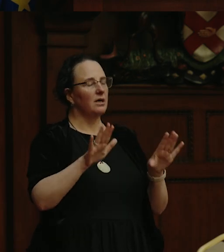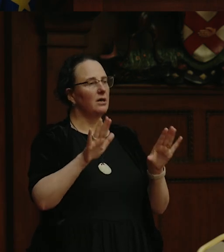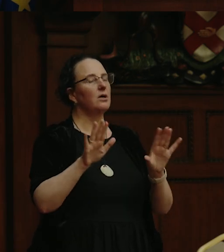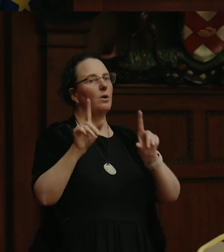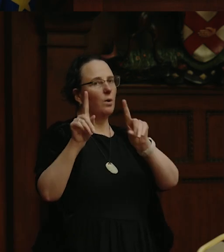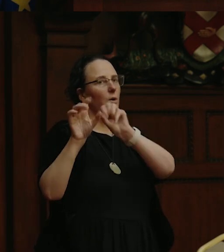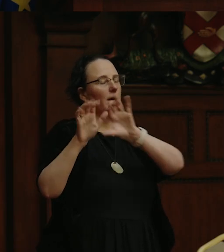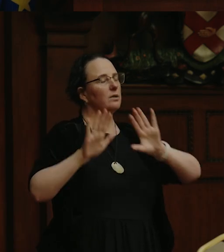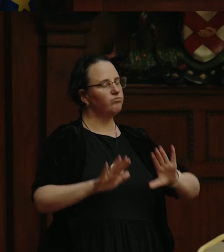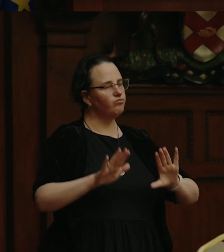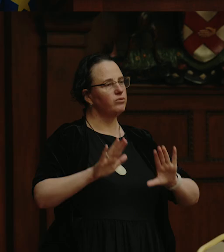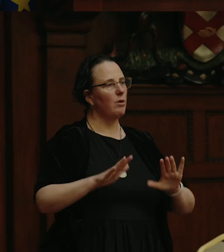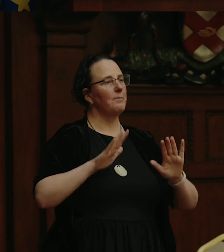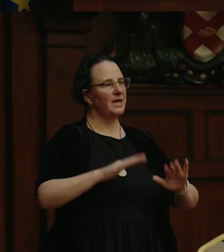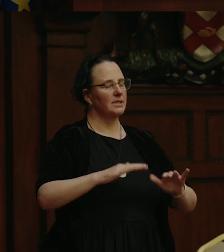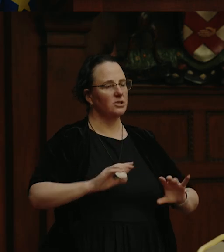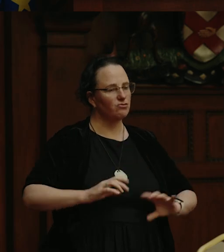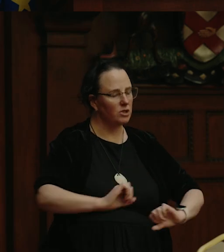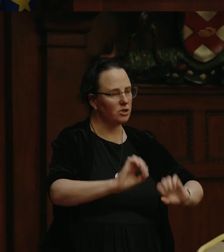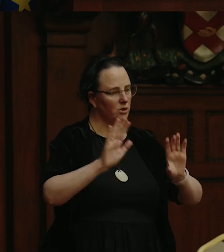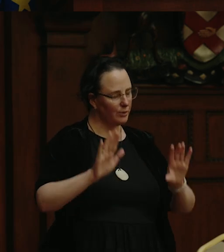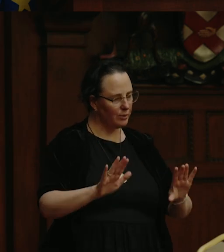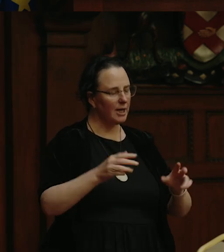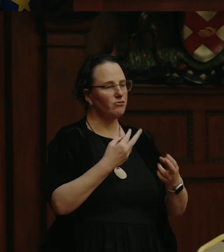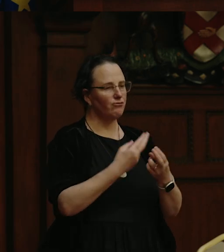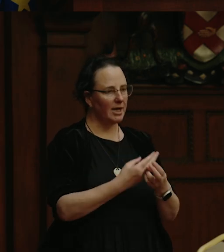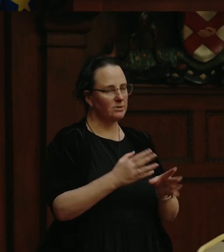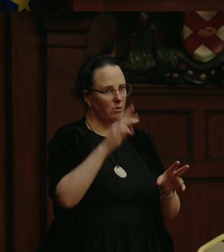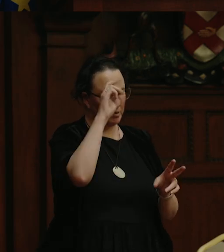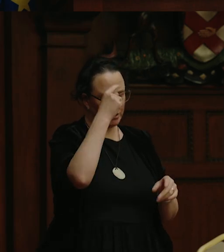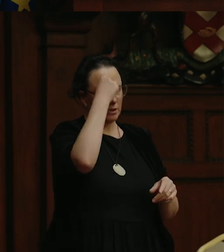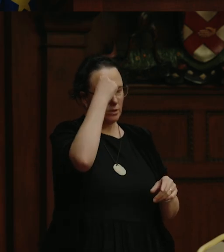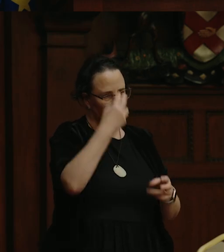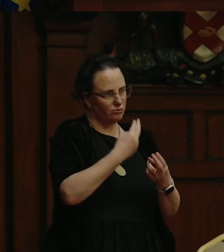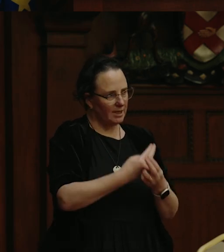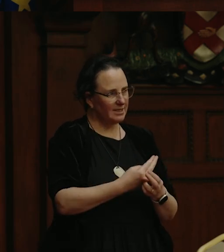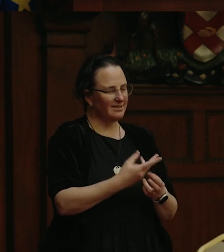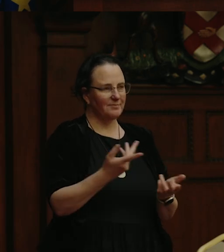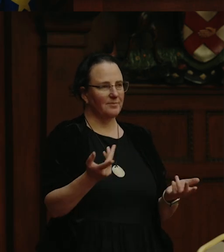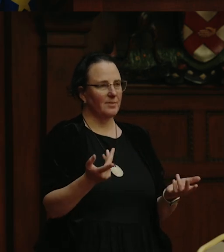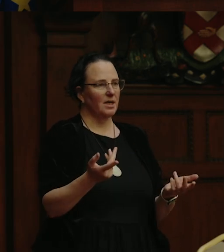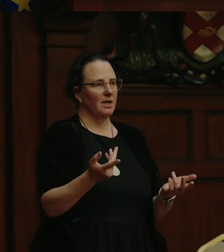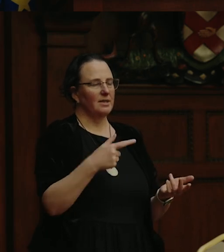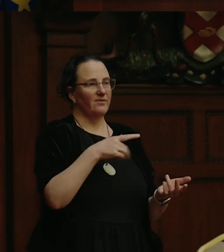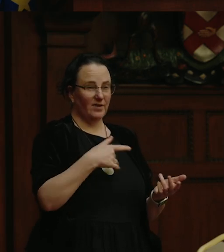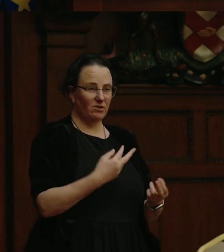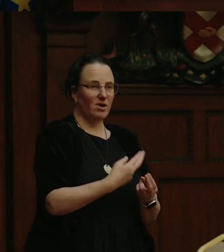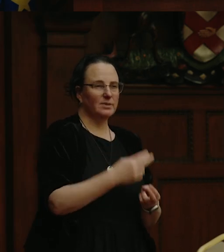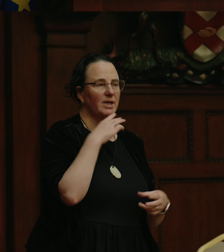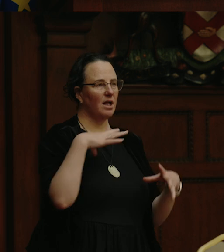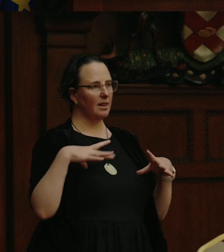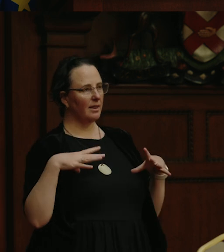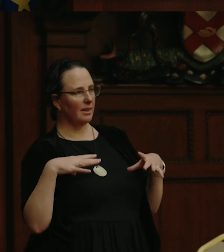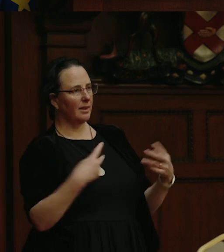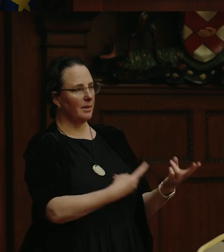after themselves as key to staying well, and that rest and self-care wasn't seen as a luxury but essential to